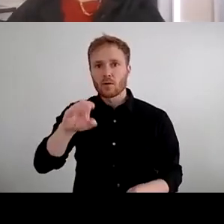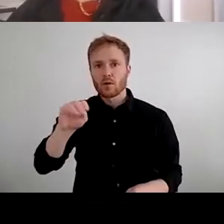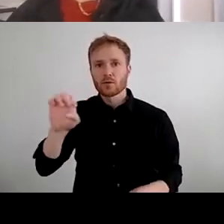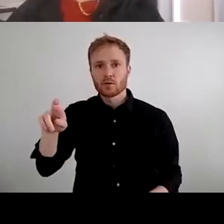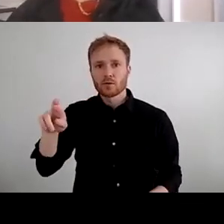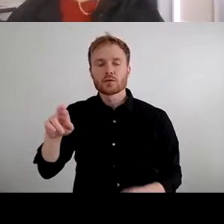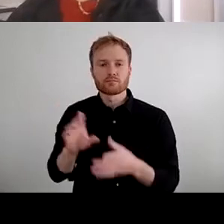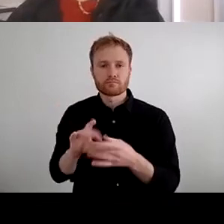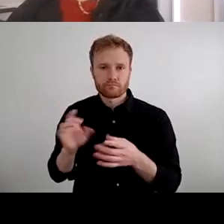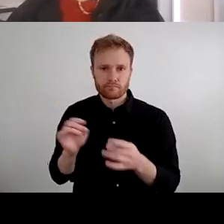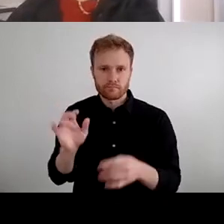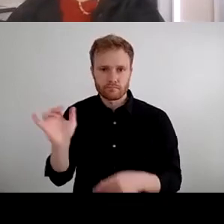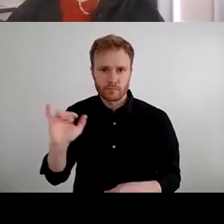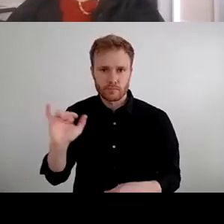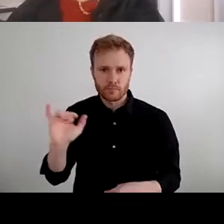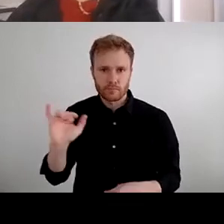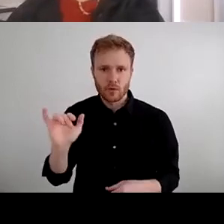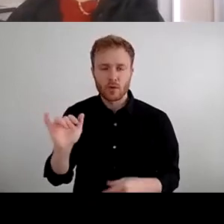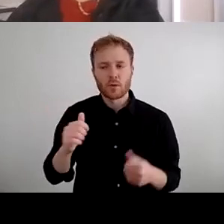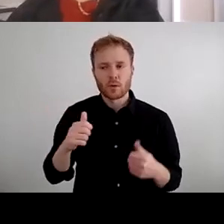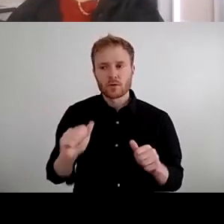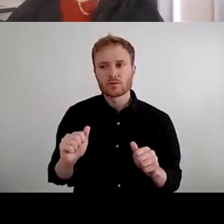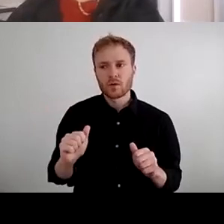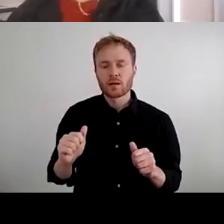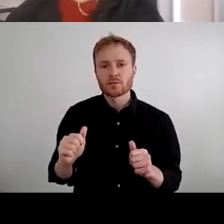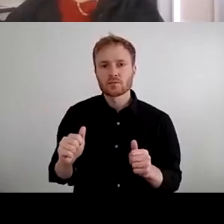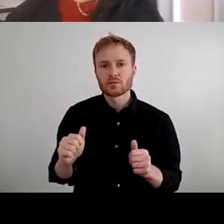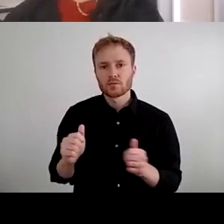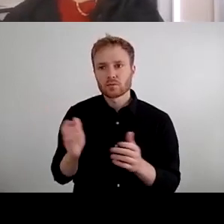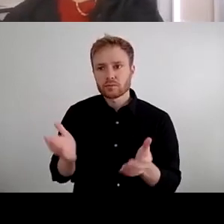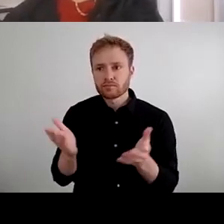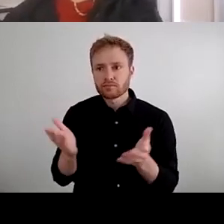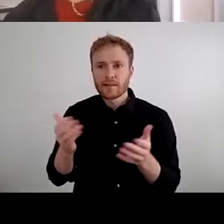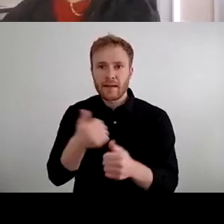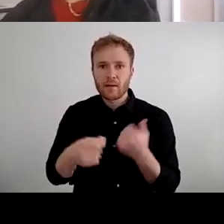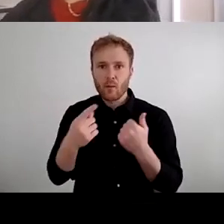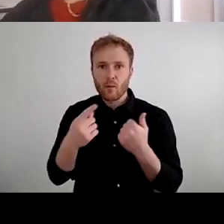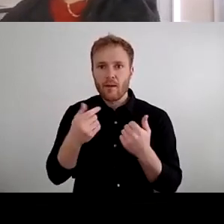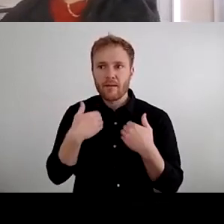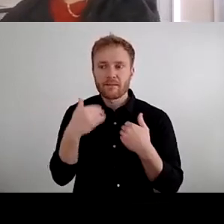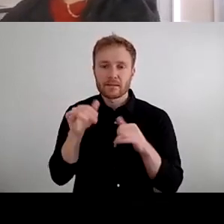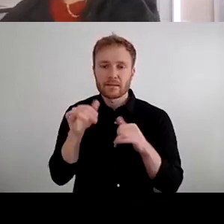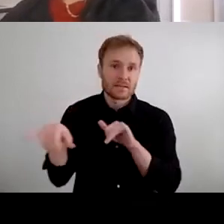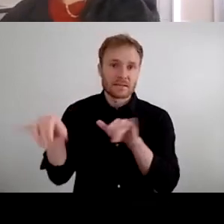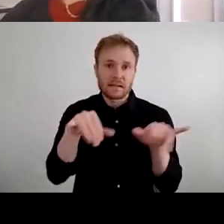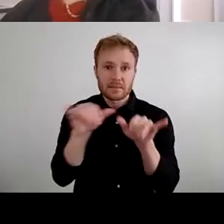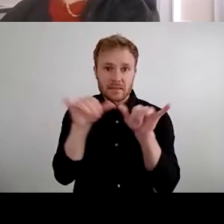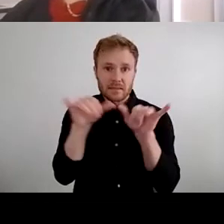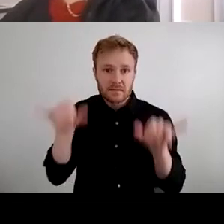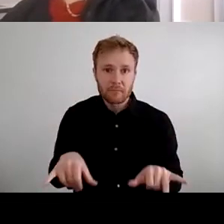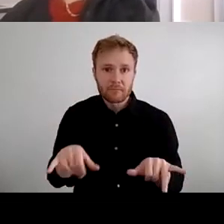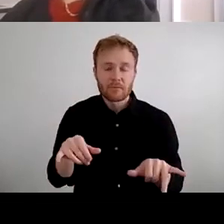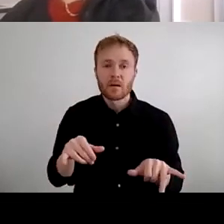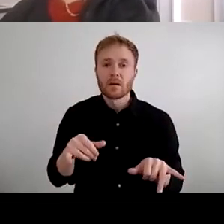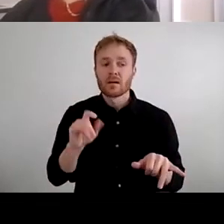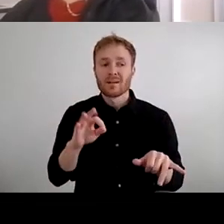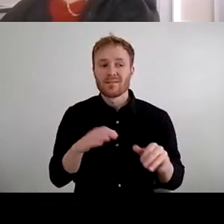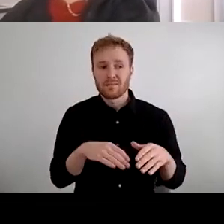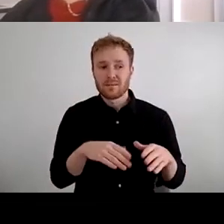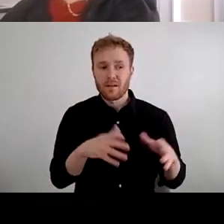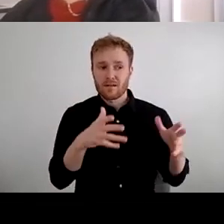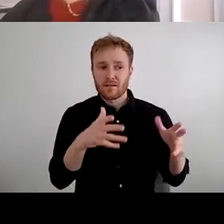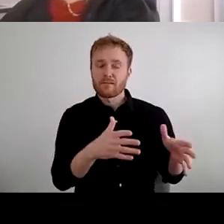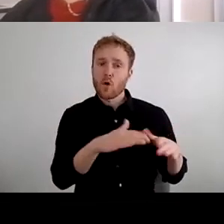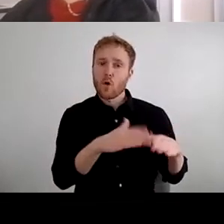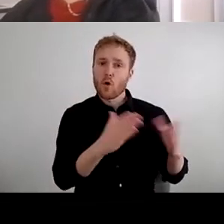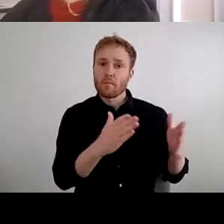we're trying to get everybody kind of on the same systems. So by opening this contract up this way, we